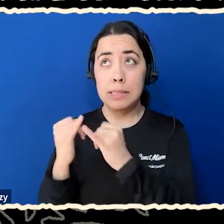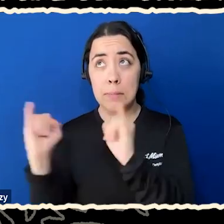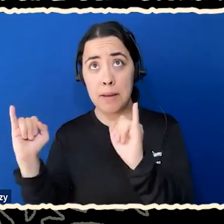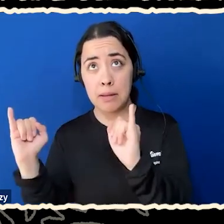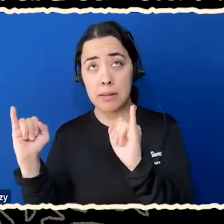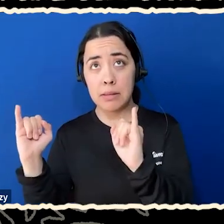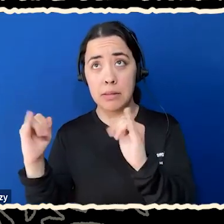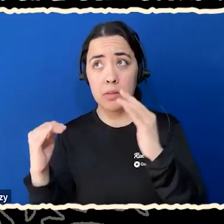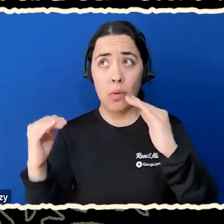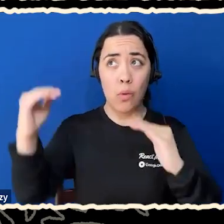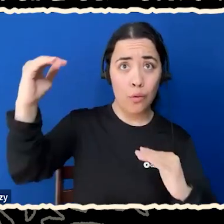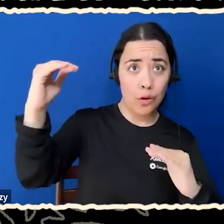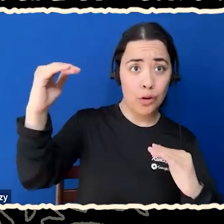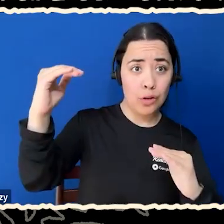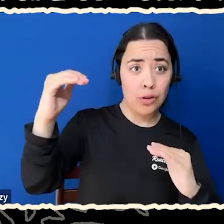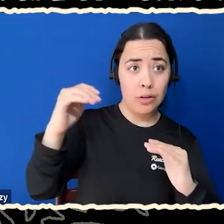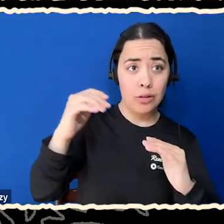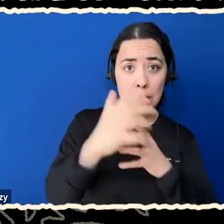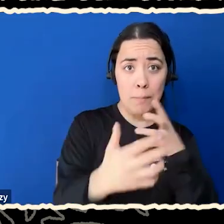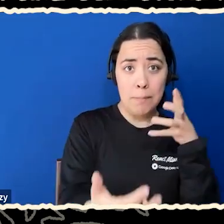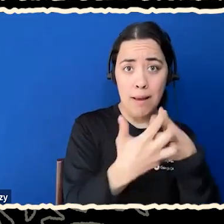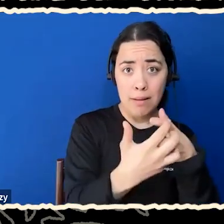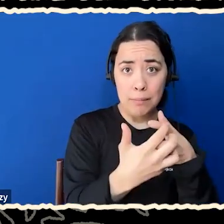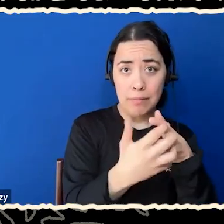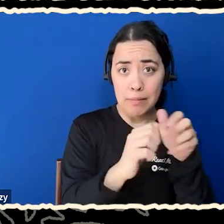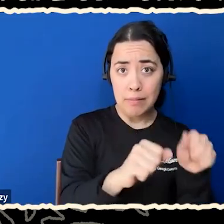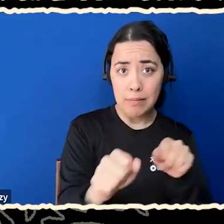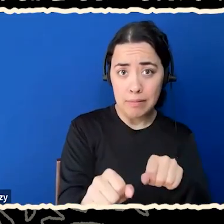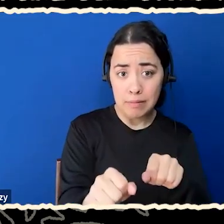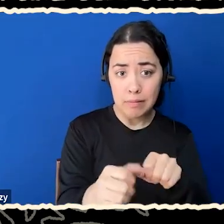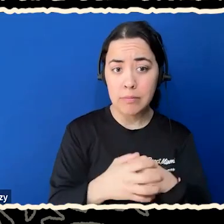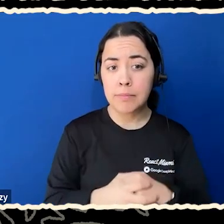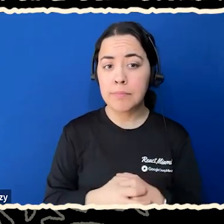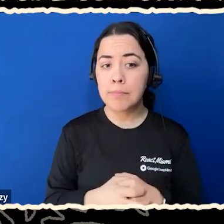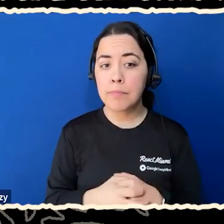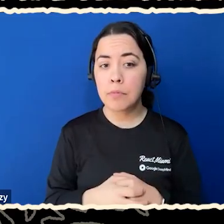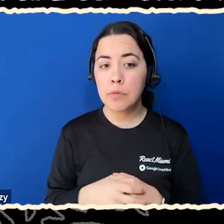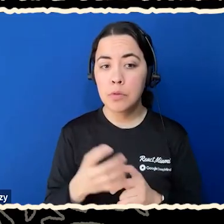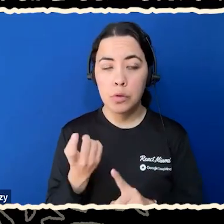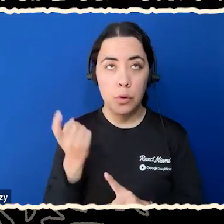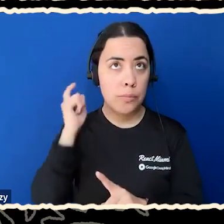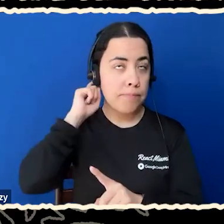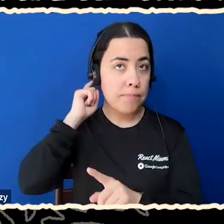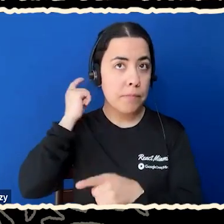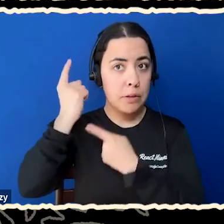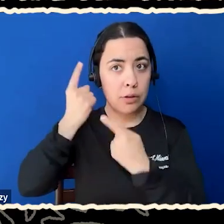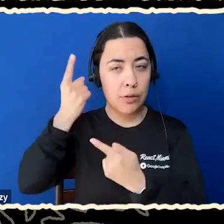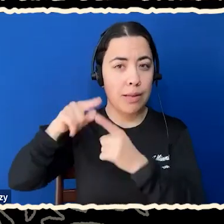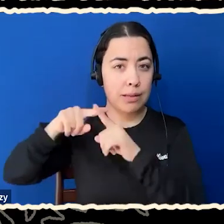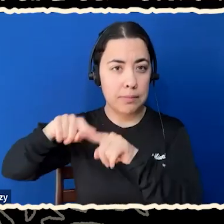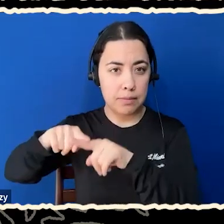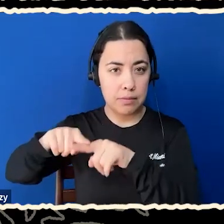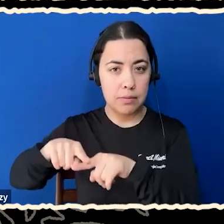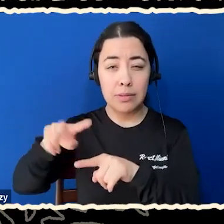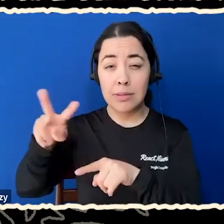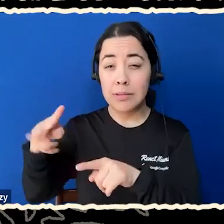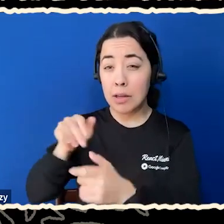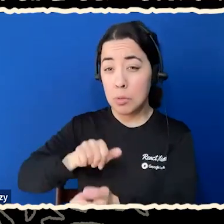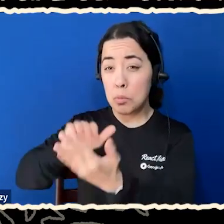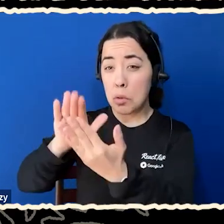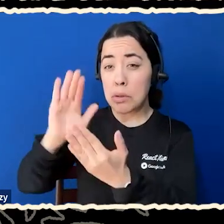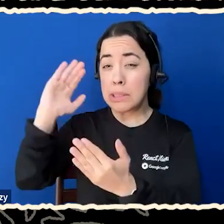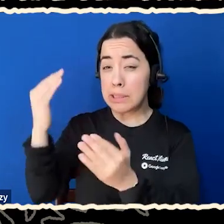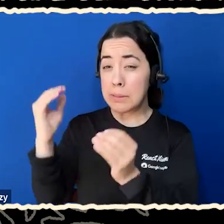third-party dependency. So with this in mind, the second approach, which, although it's a bit